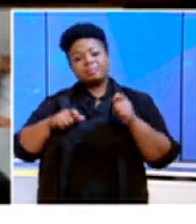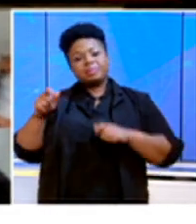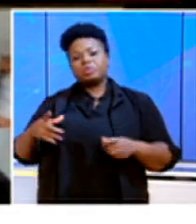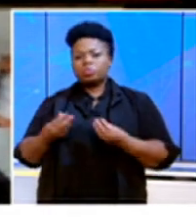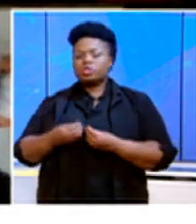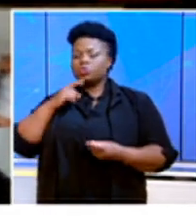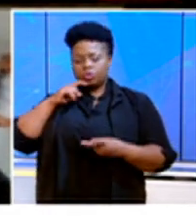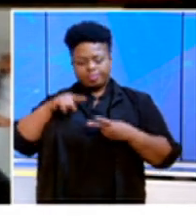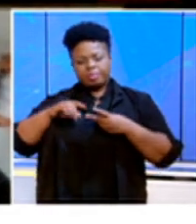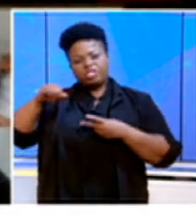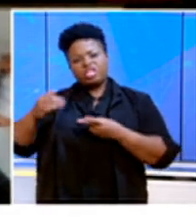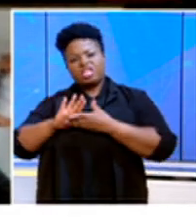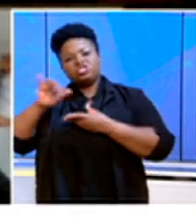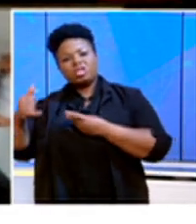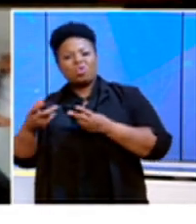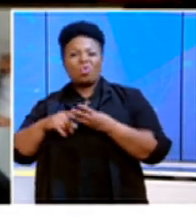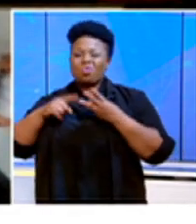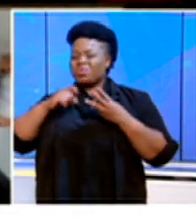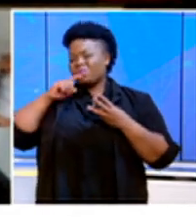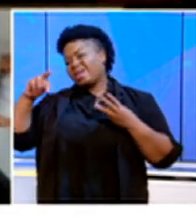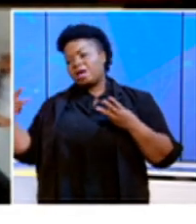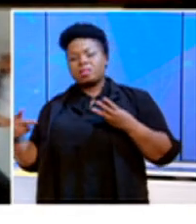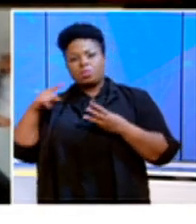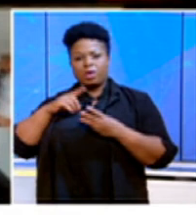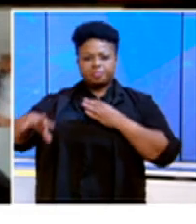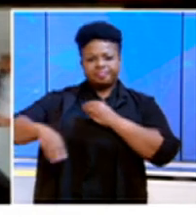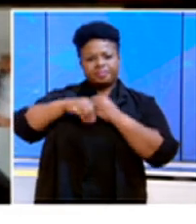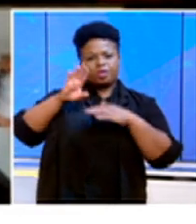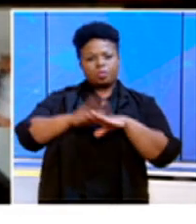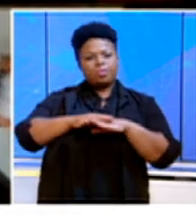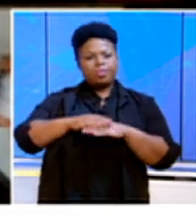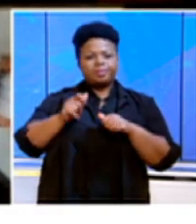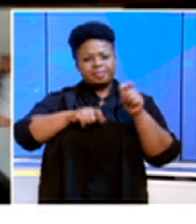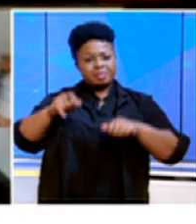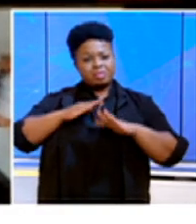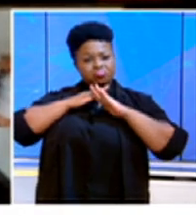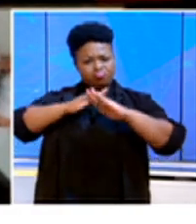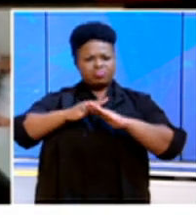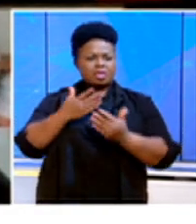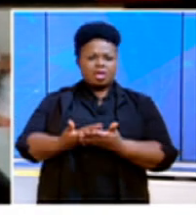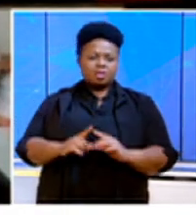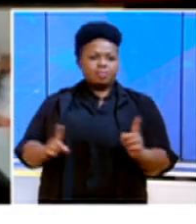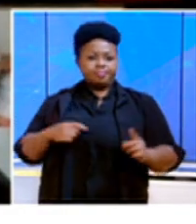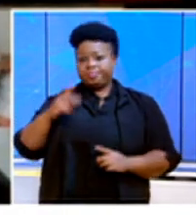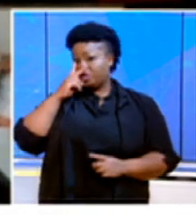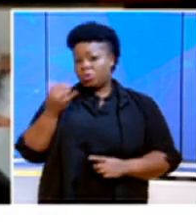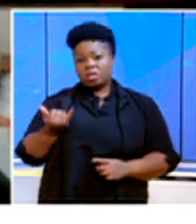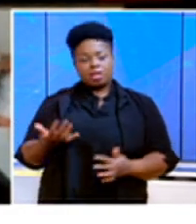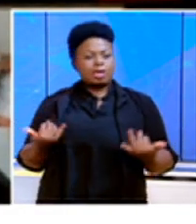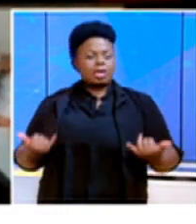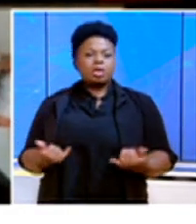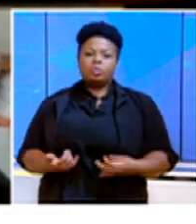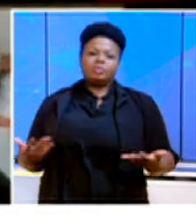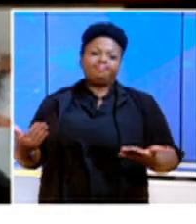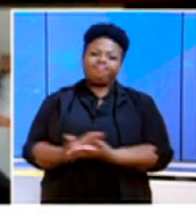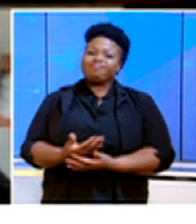for instance, Johnson & Johnson or another vaccine, to give added protection to people. So it seems that we really missed